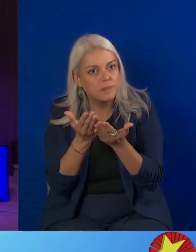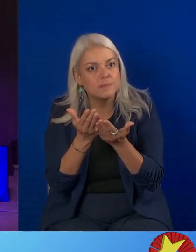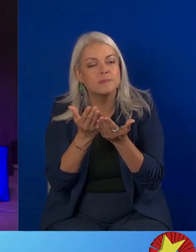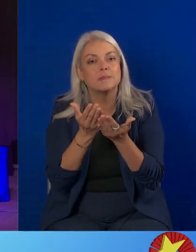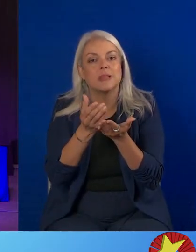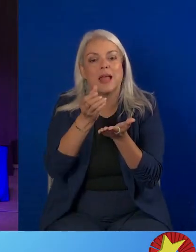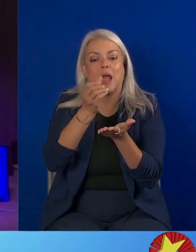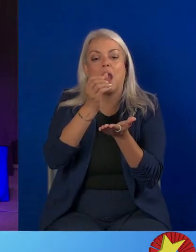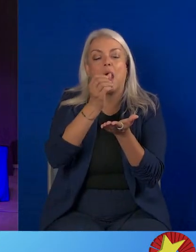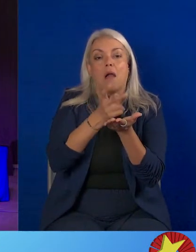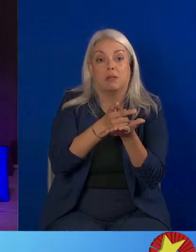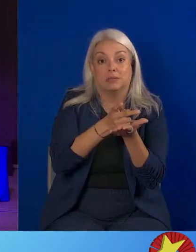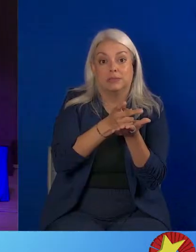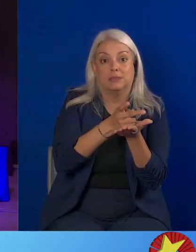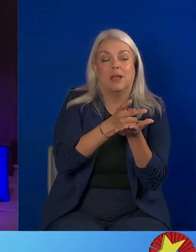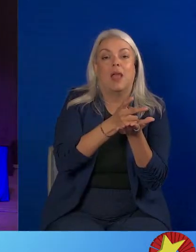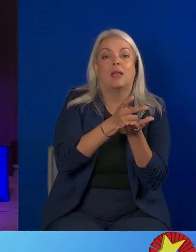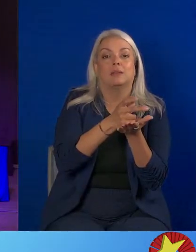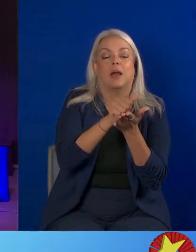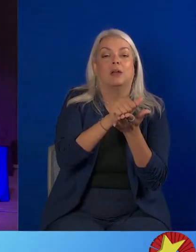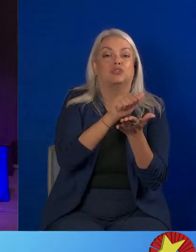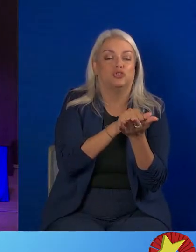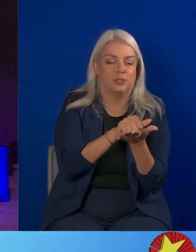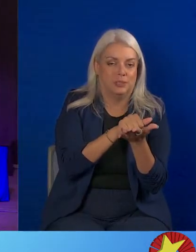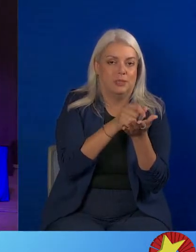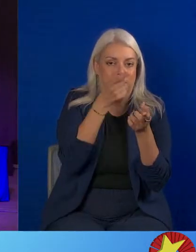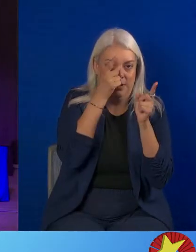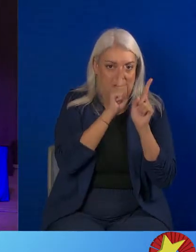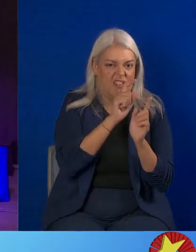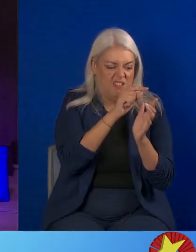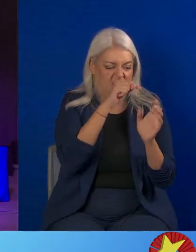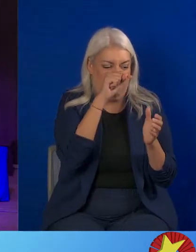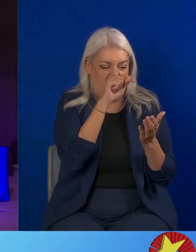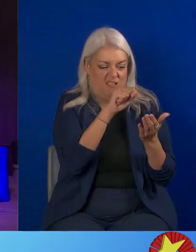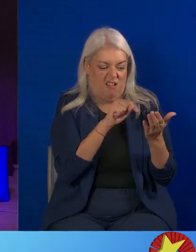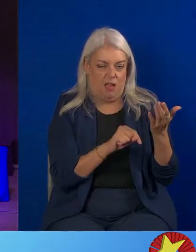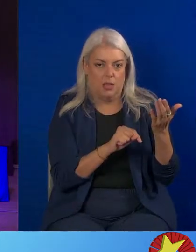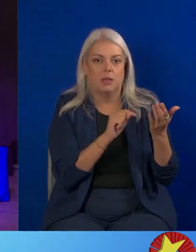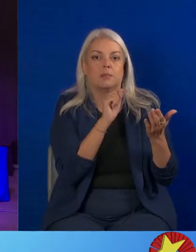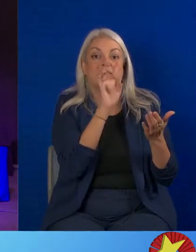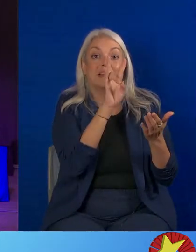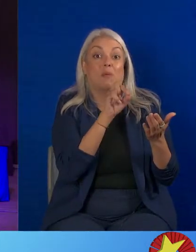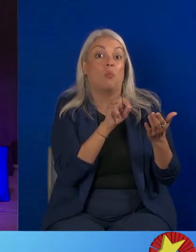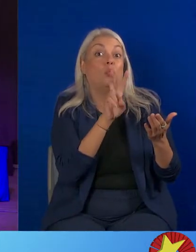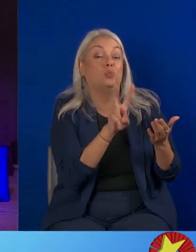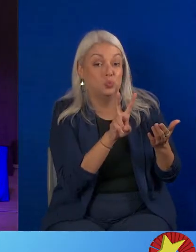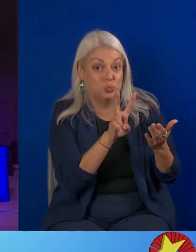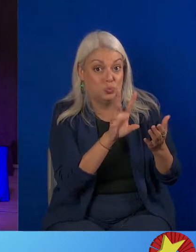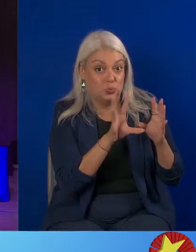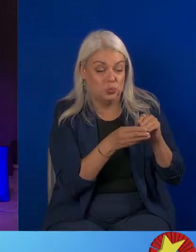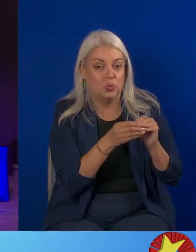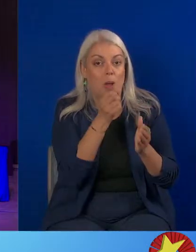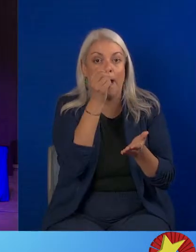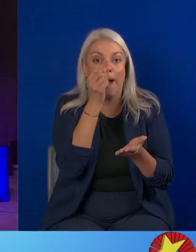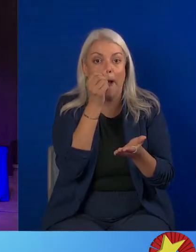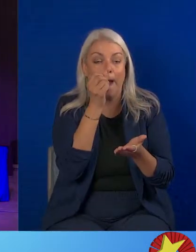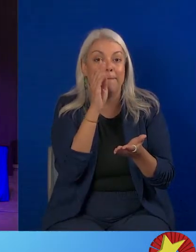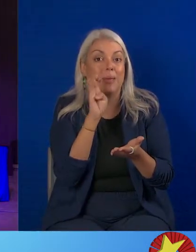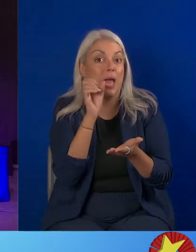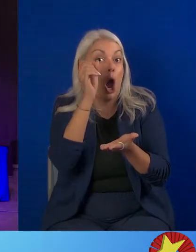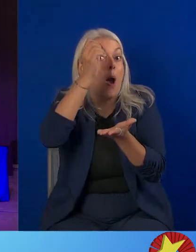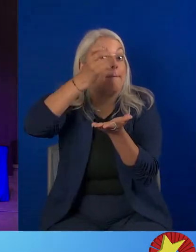consent agenda items for 7.2 be approved. And just wait. And